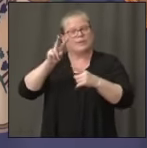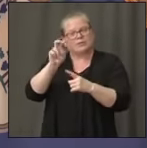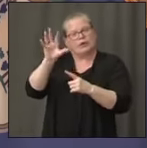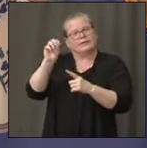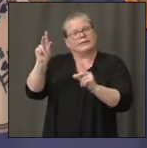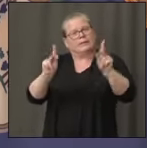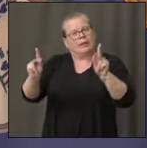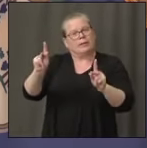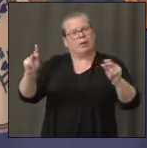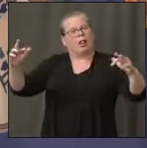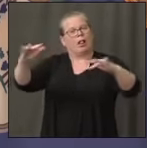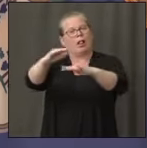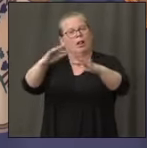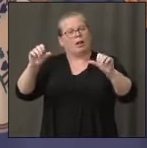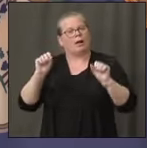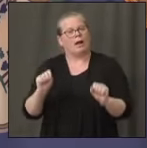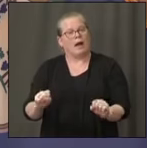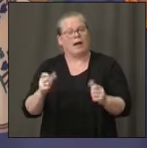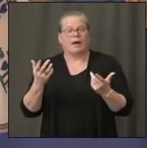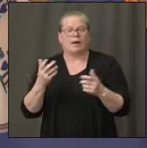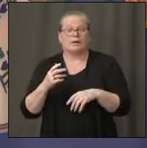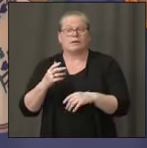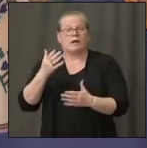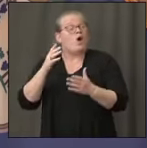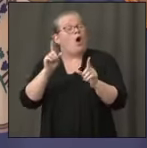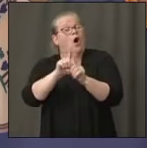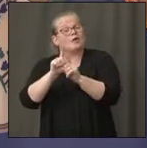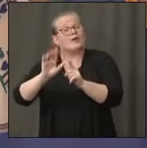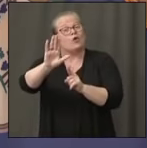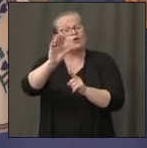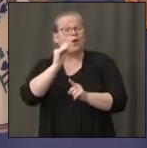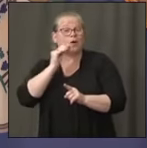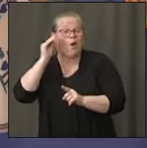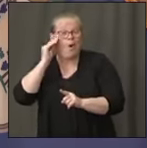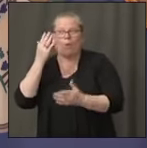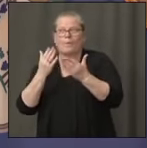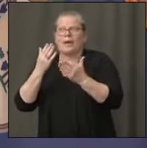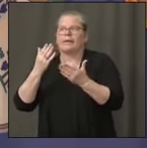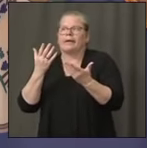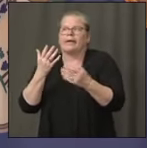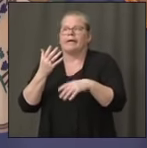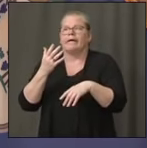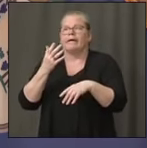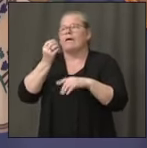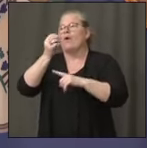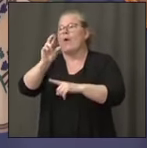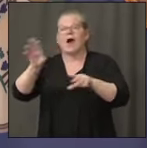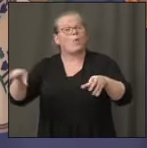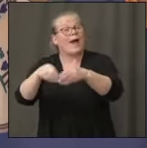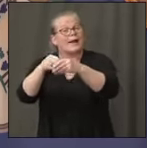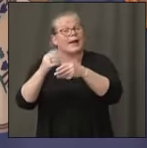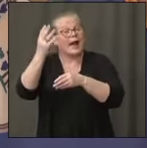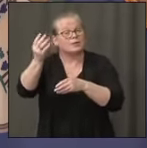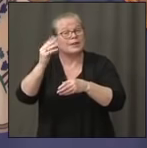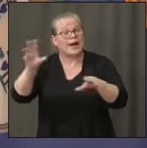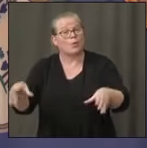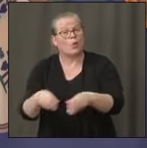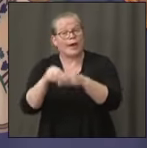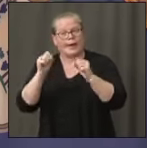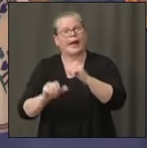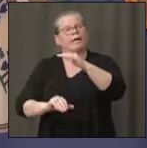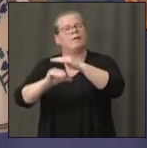indication about private gatherings as well, like a wedding and such. So those are things that you can